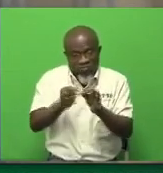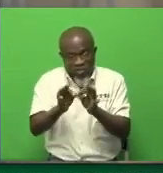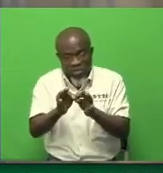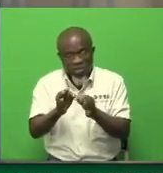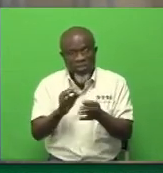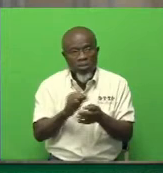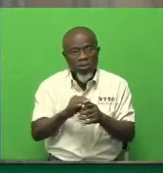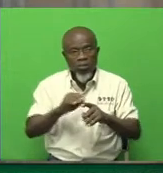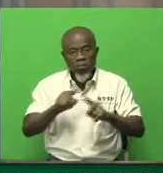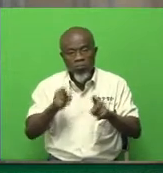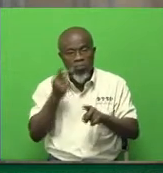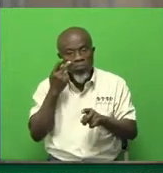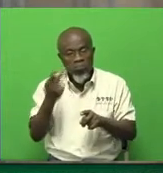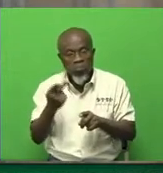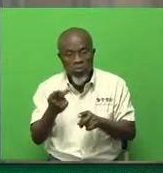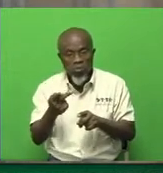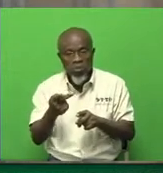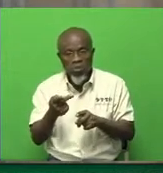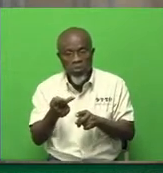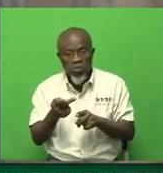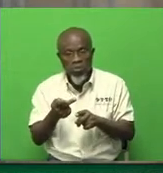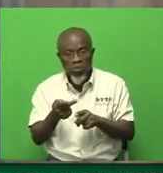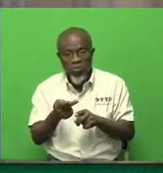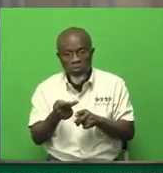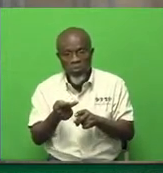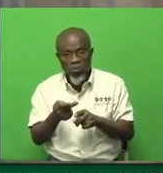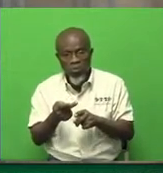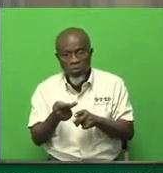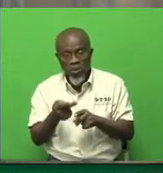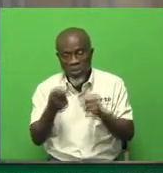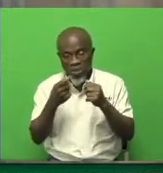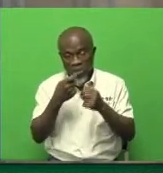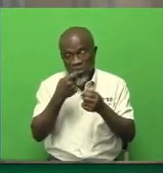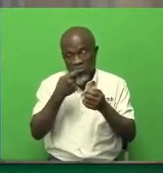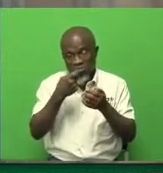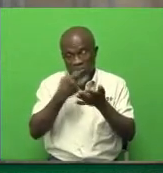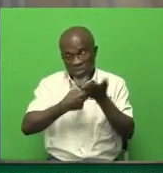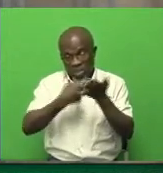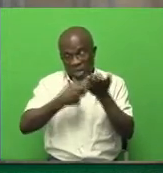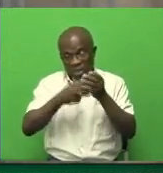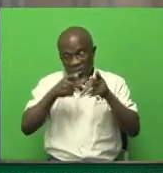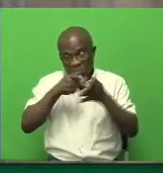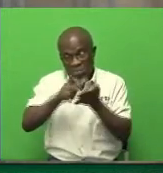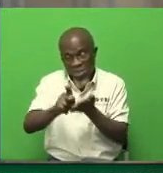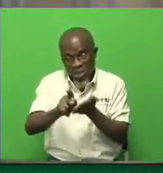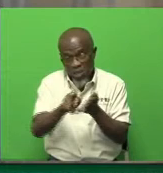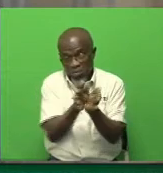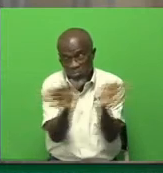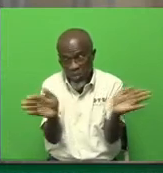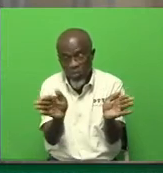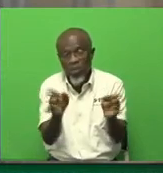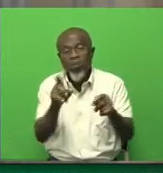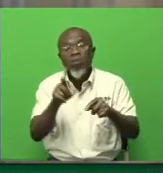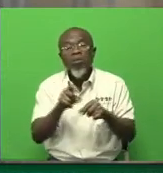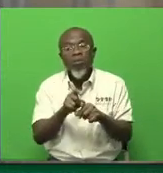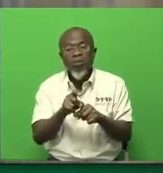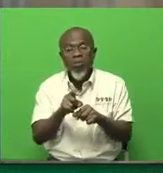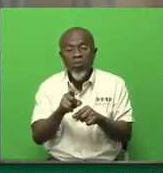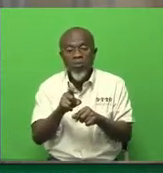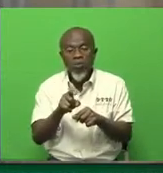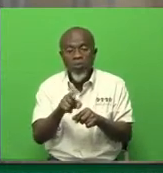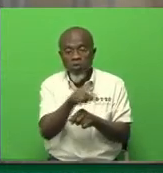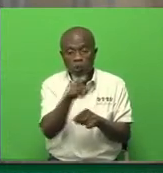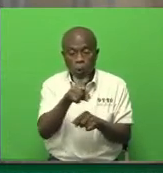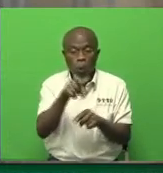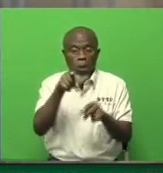dollars in infrastructure of a country the taxpayer is now being told to carry the burden of the cost by